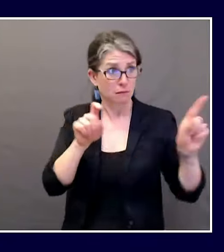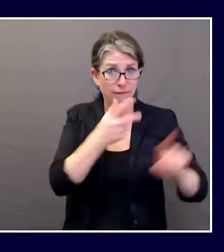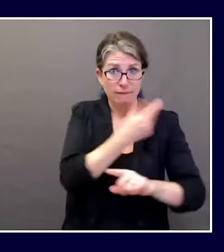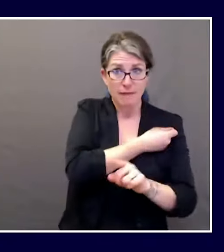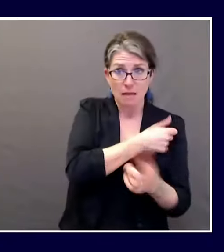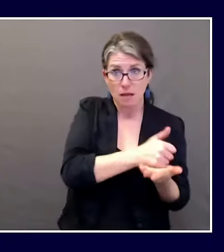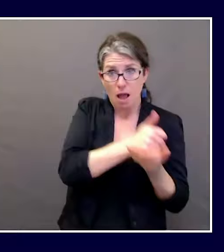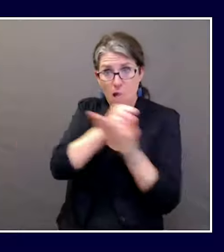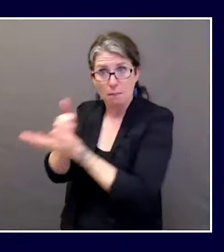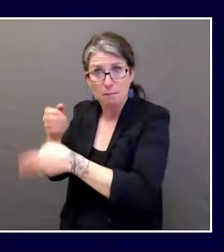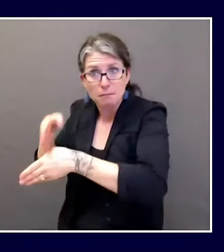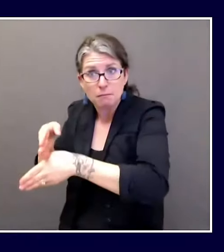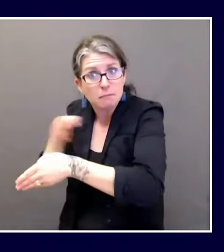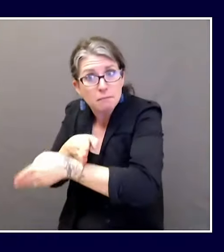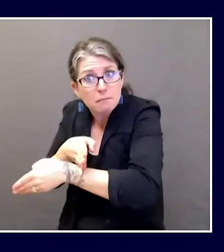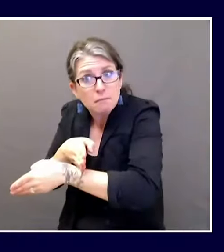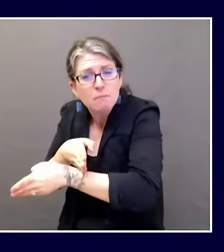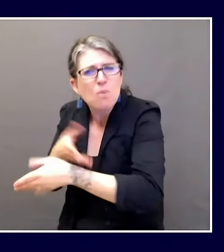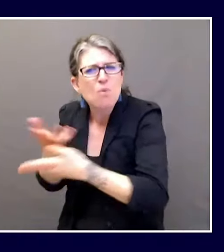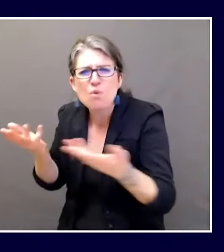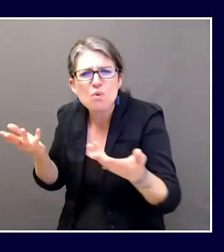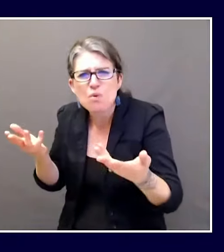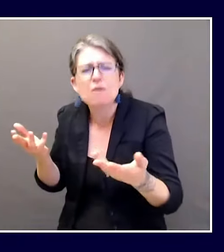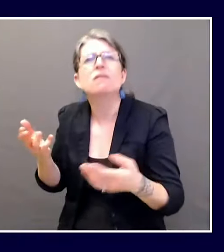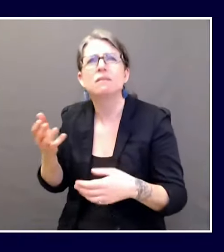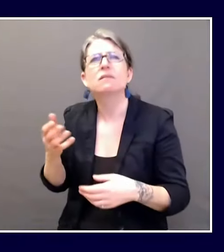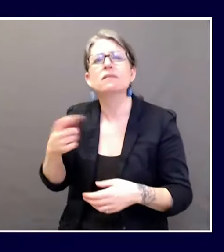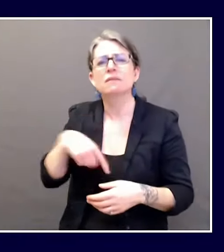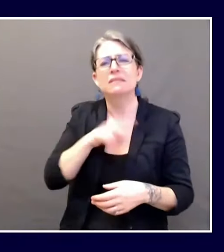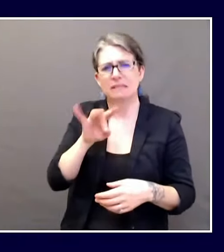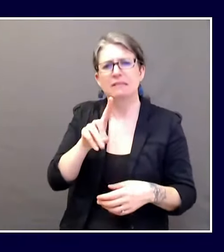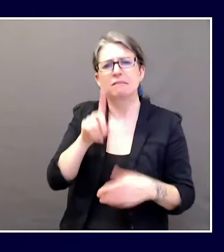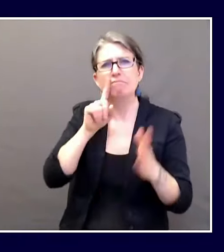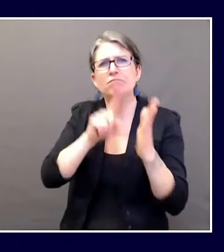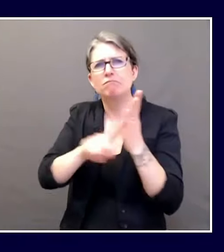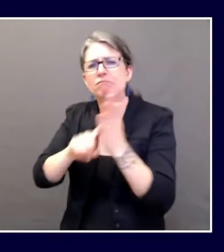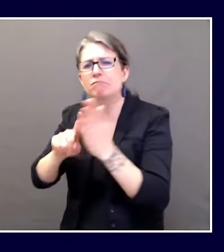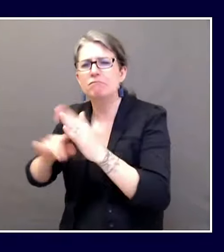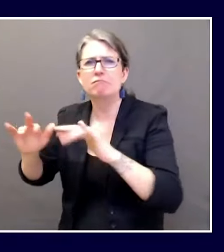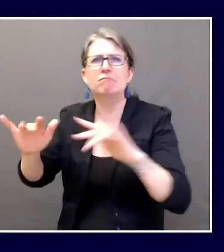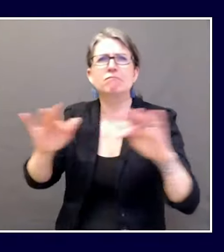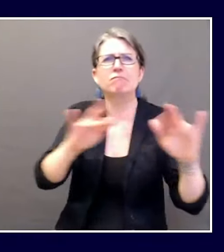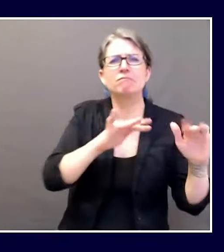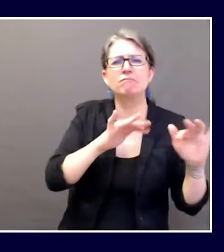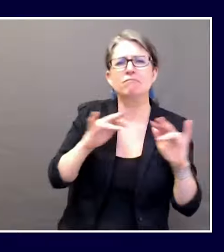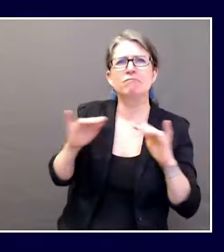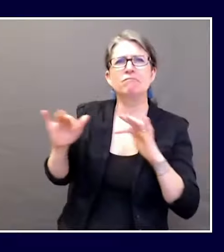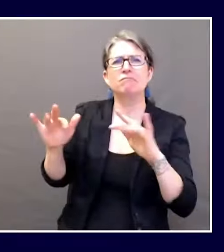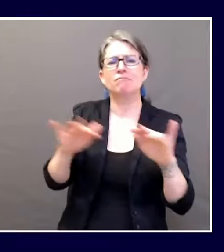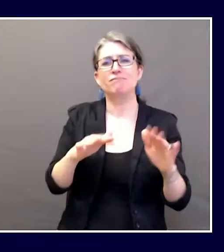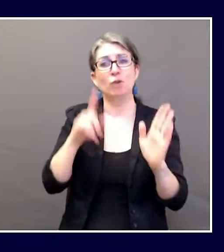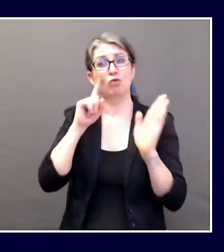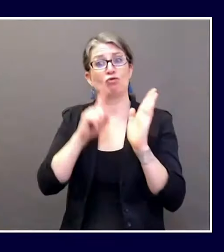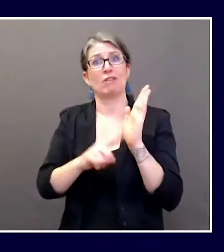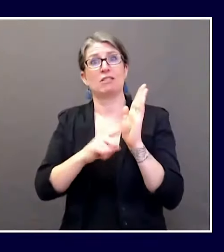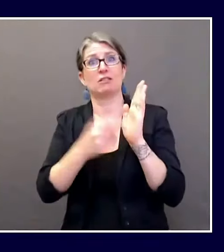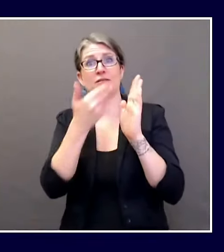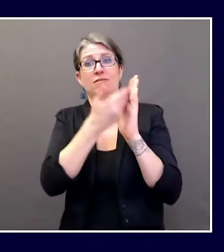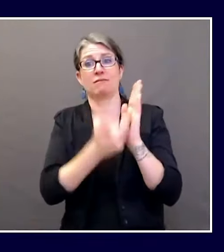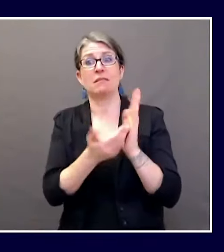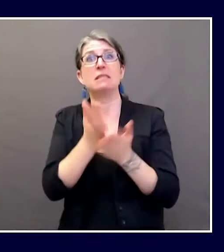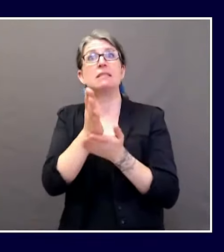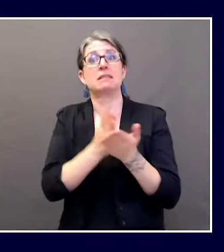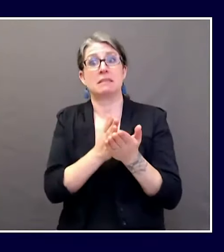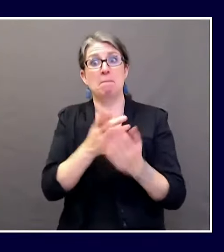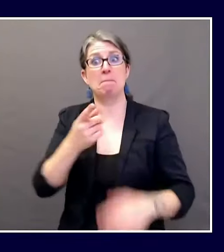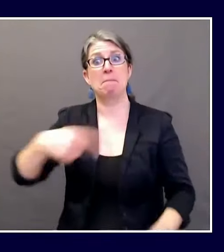COVID, and then why others resolve and bounce back within a couple of days. The latest thinking is that it has to do with the immune system, and